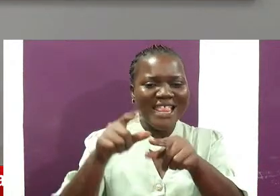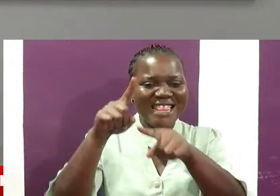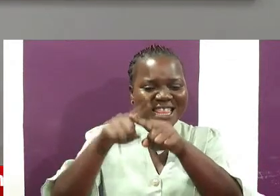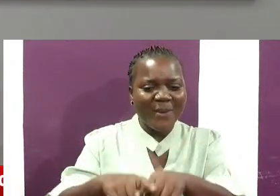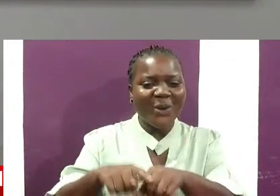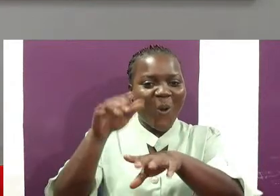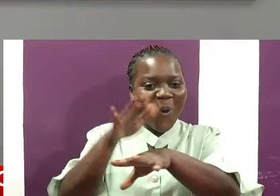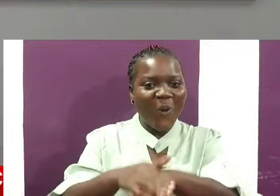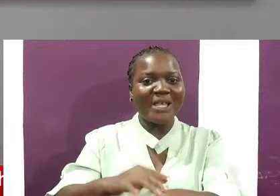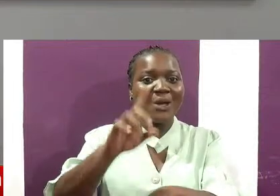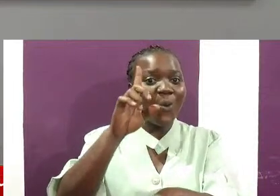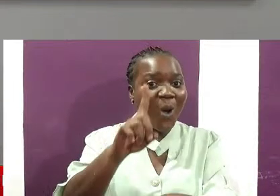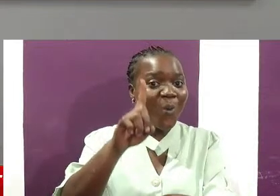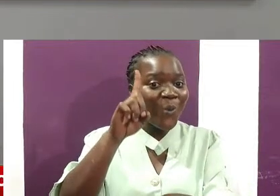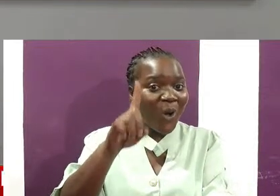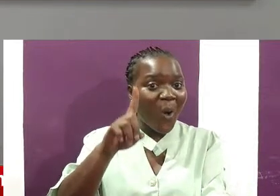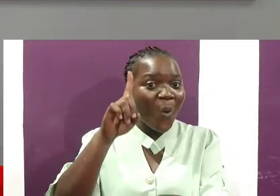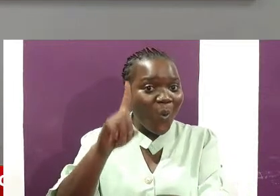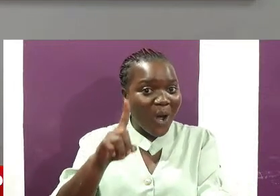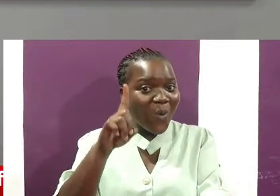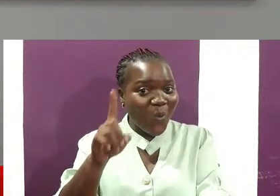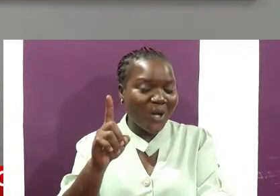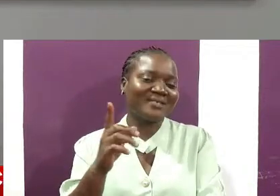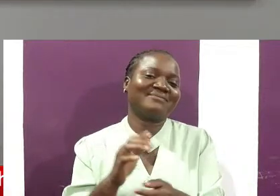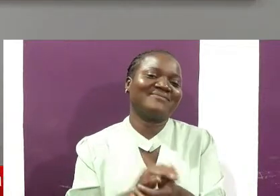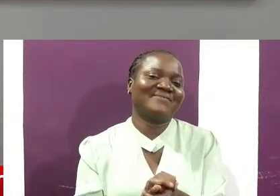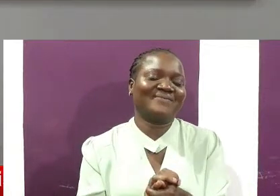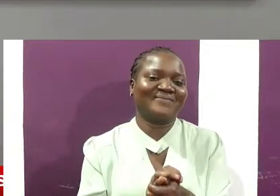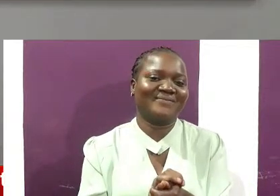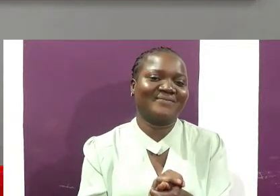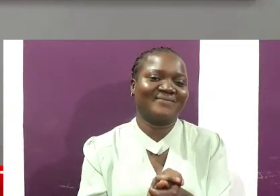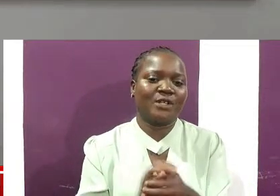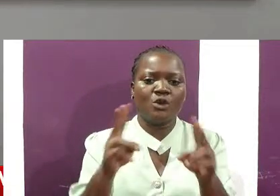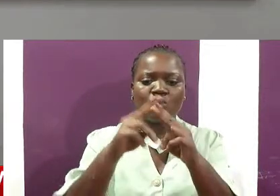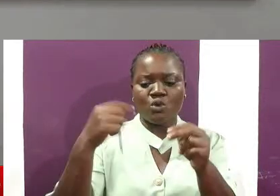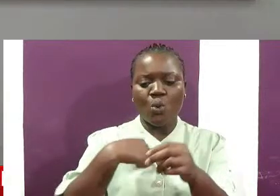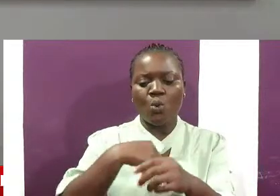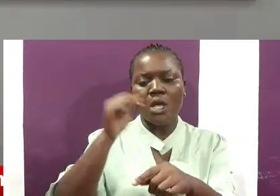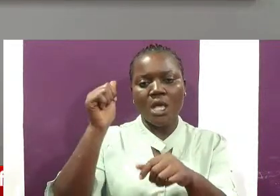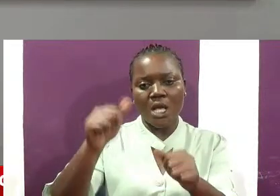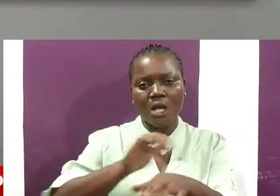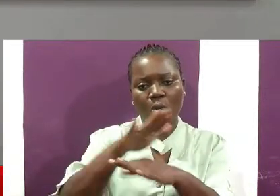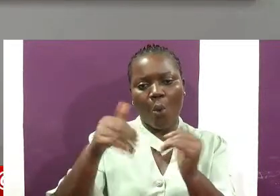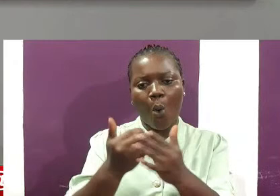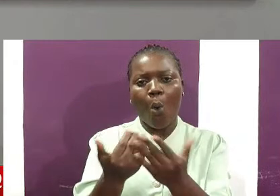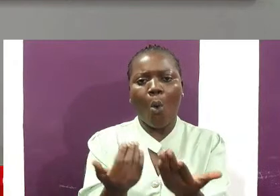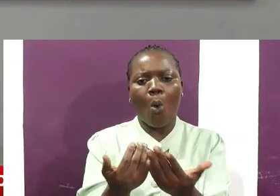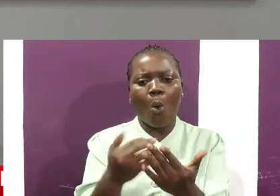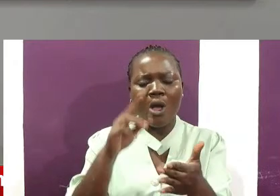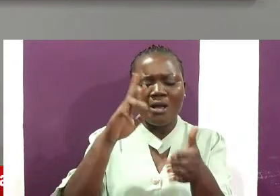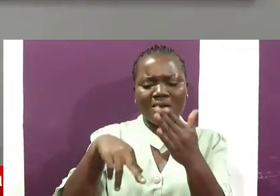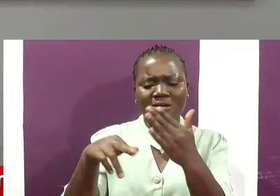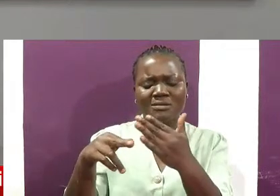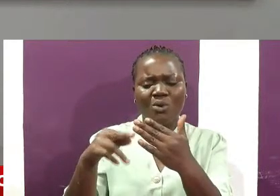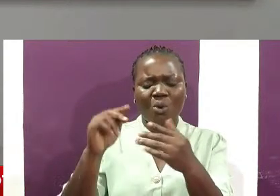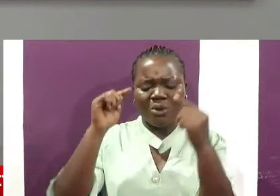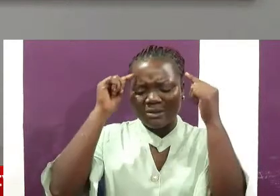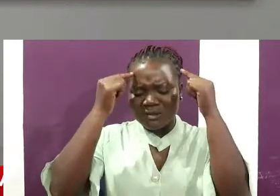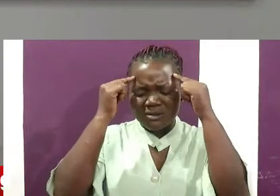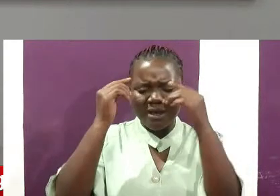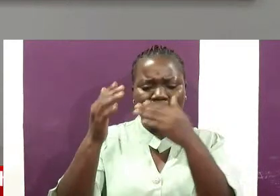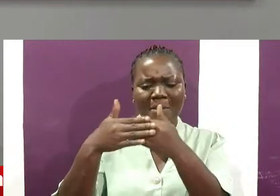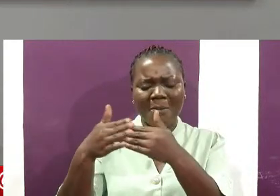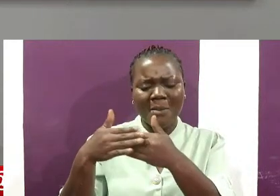And so if we could go back in time and ask them, What church did you just become a member